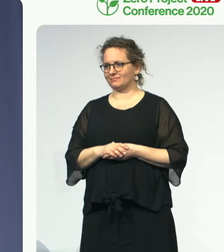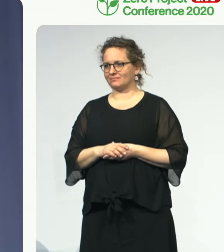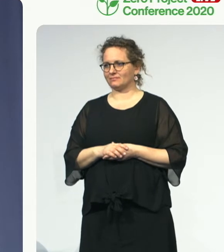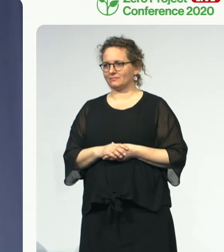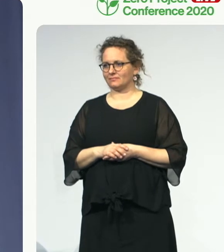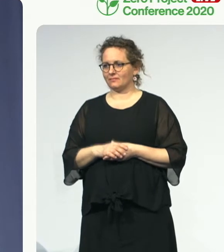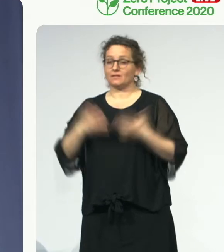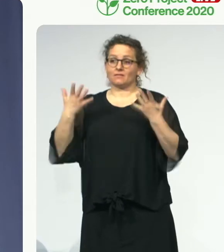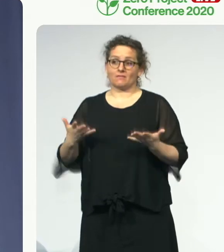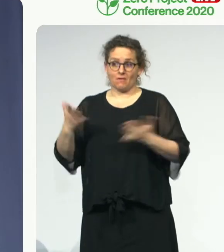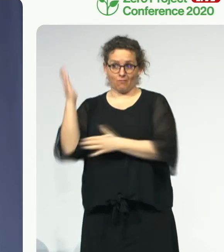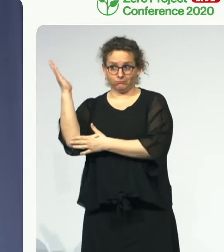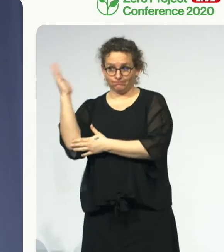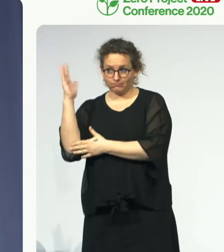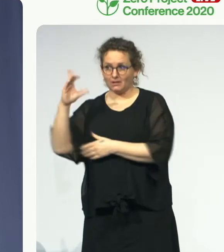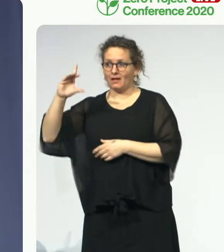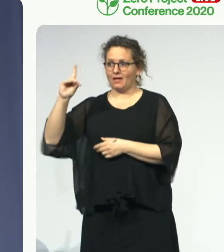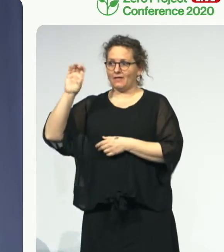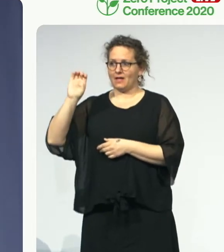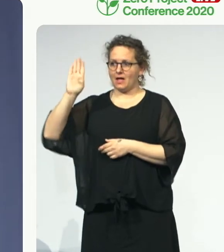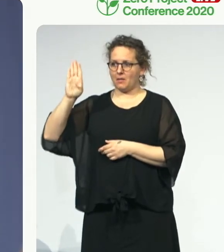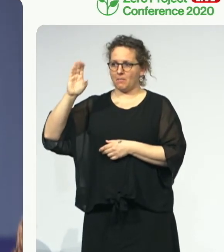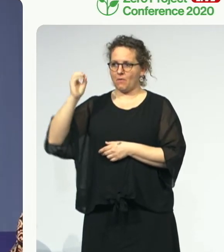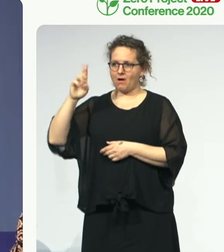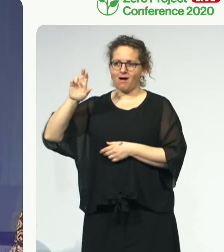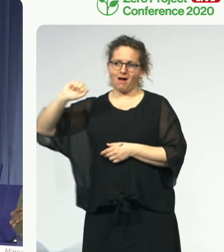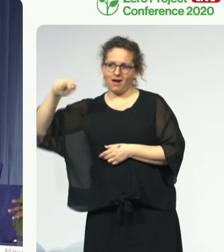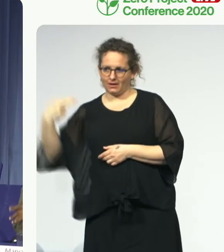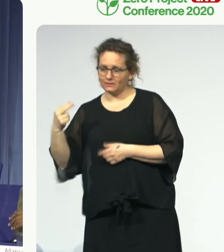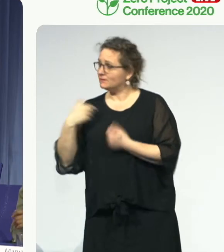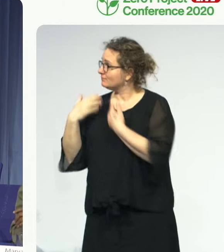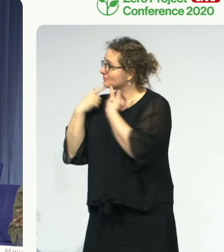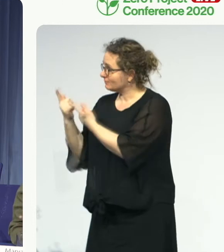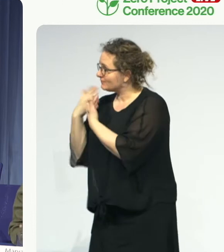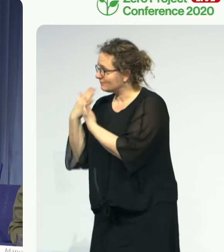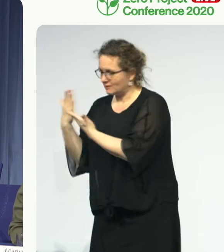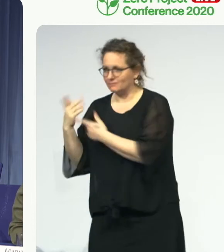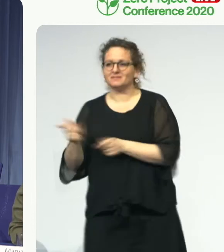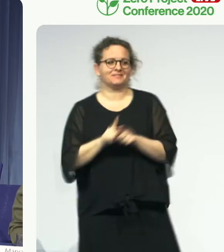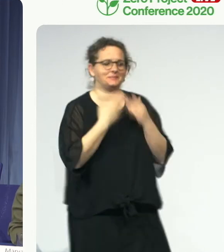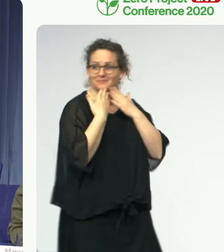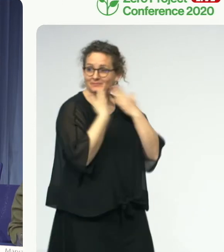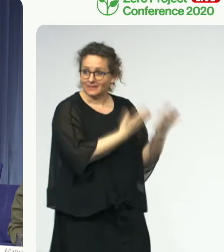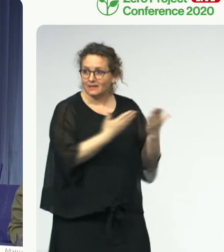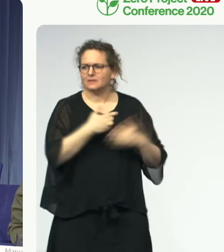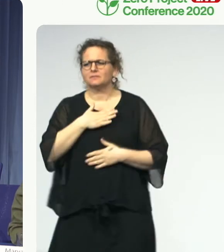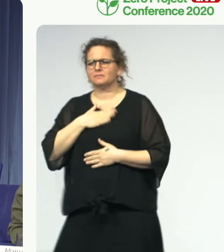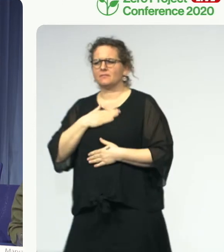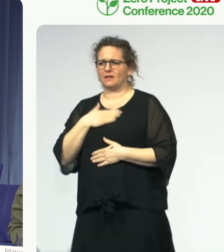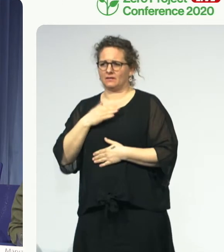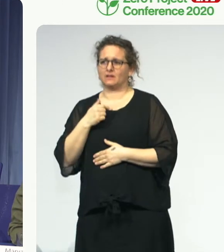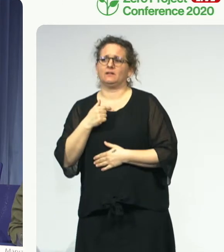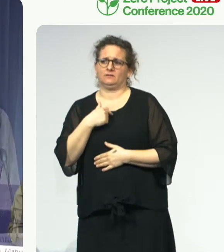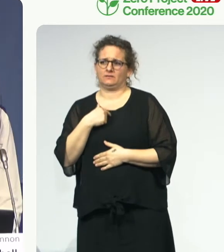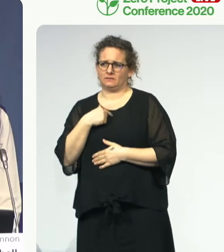Thank you, Joshua. It is a privilege for me to be presenting for the first time all the way from Zimbabwe. As I